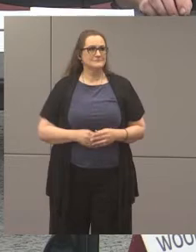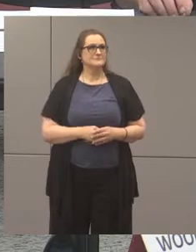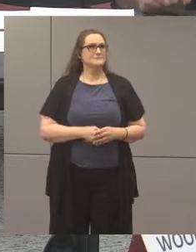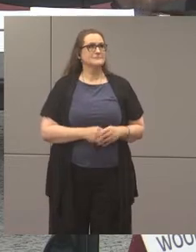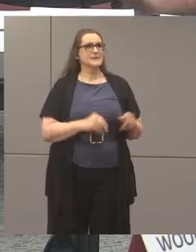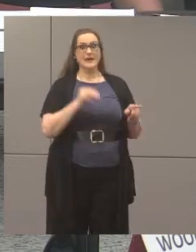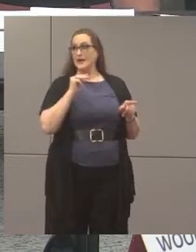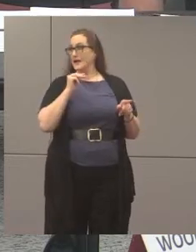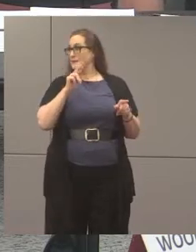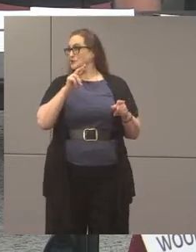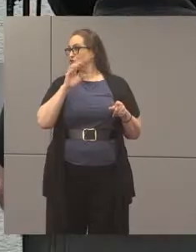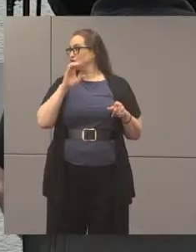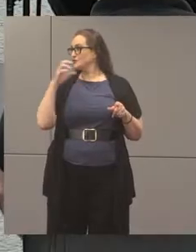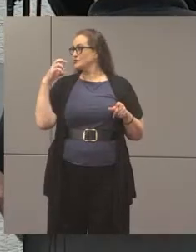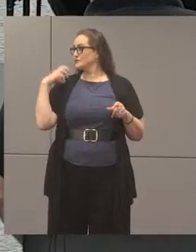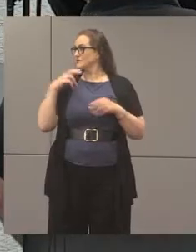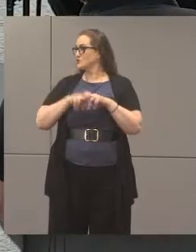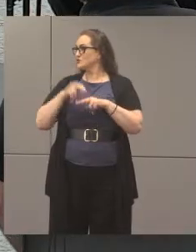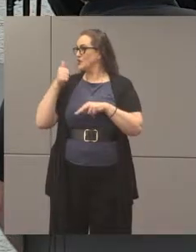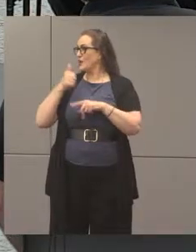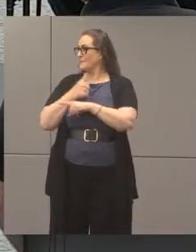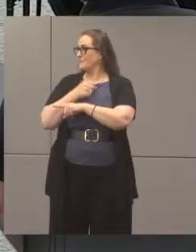Mr. Chair? Yes.